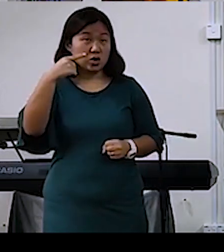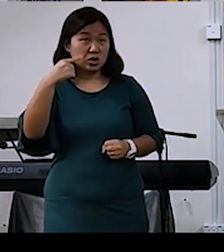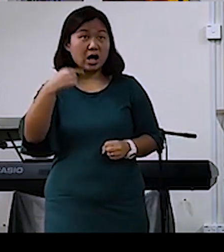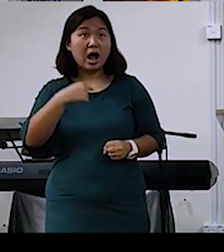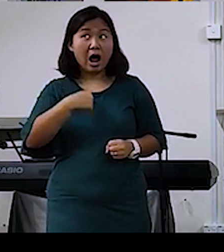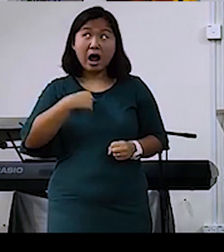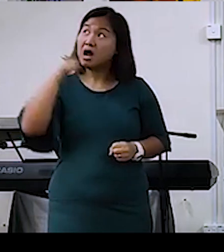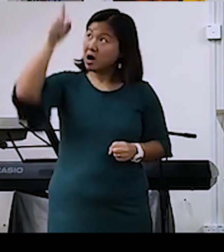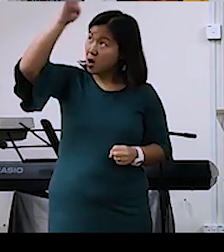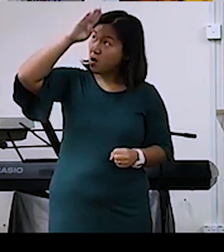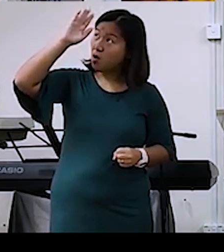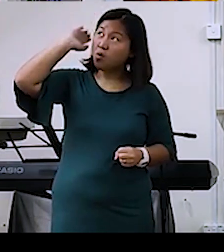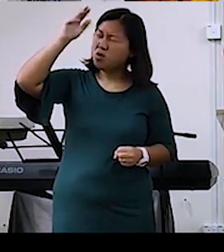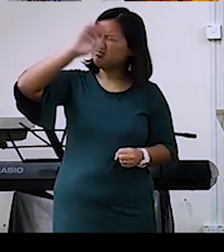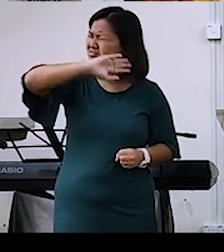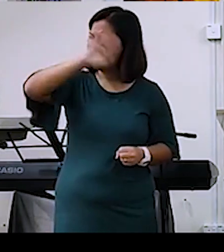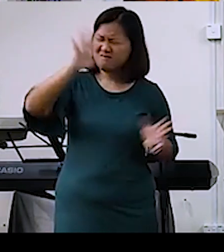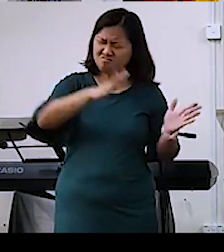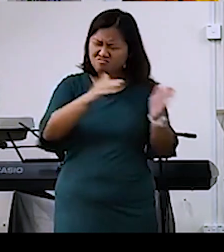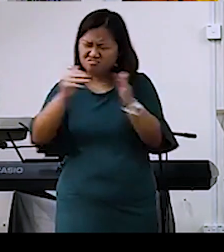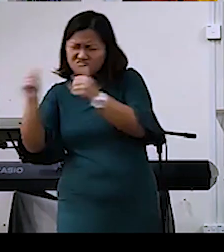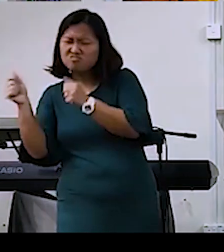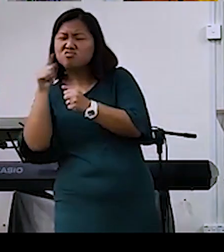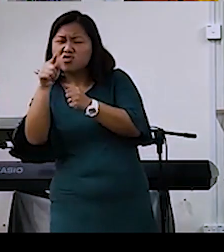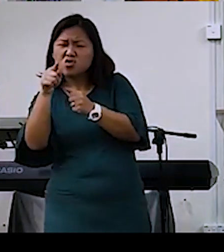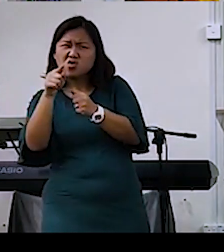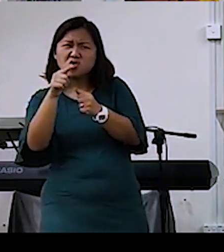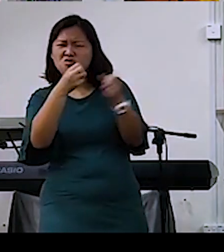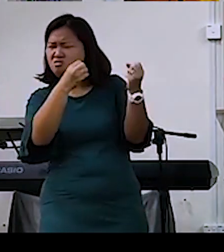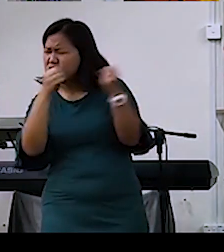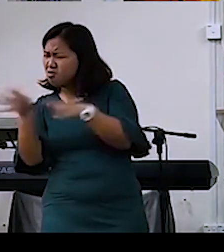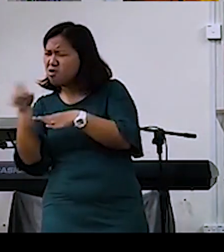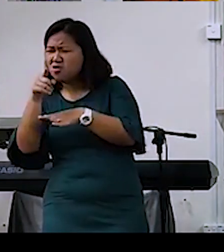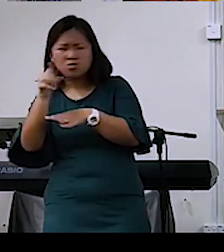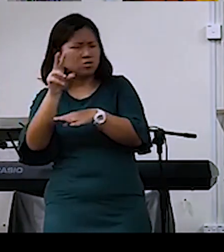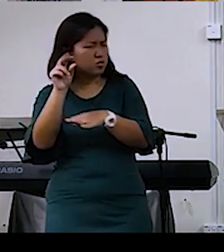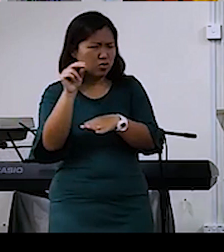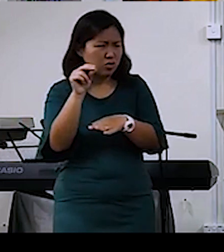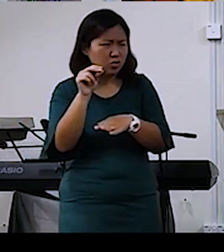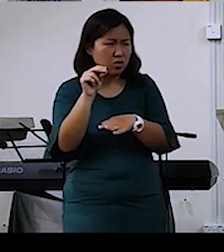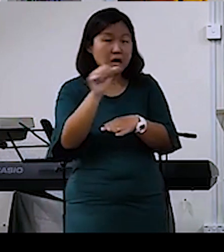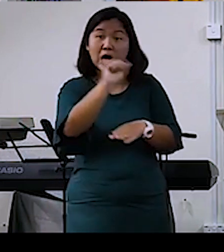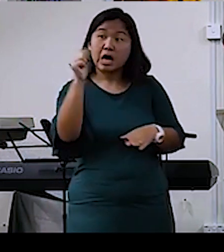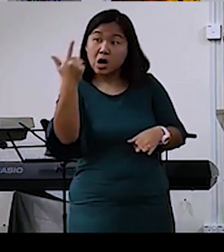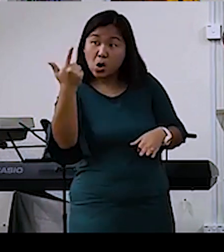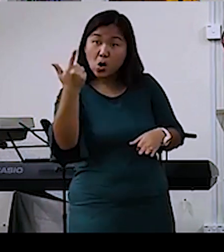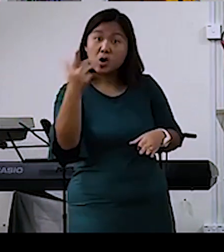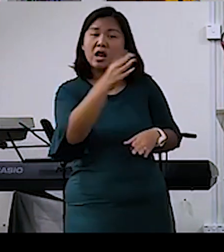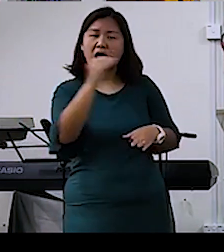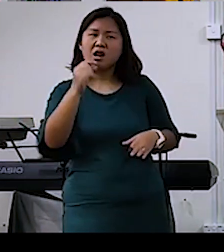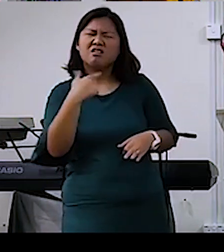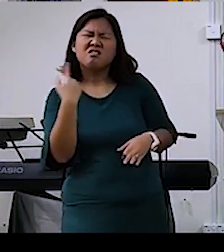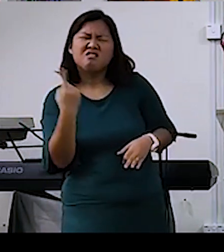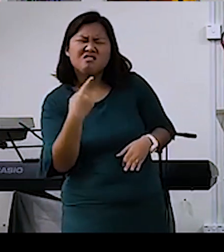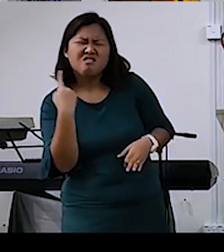you, then why in the world are you still lonely? Alone and lonely are two different things. And who can say amen? Amen. Who can really say amen?